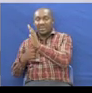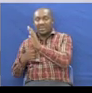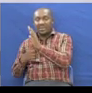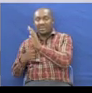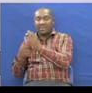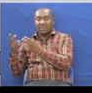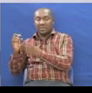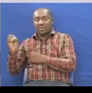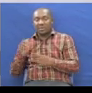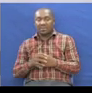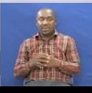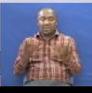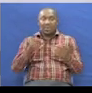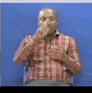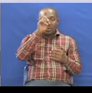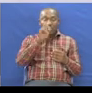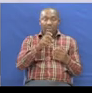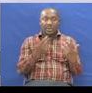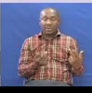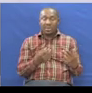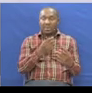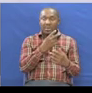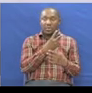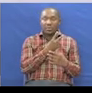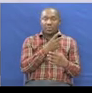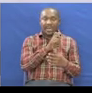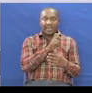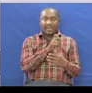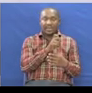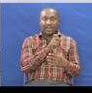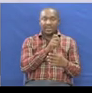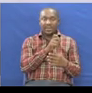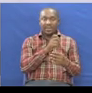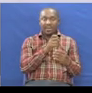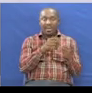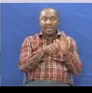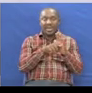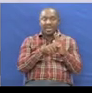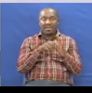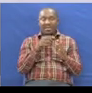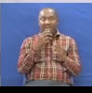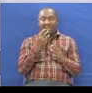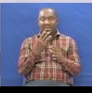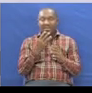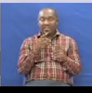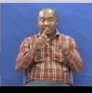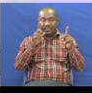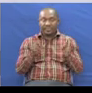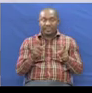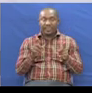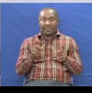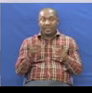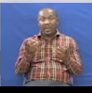common between 2x and 3x? It is only x. Take x out. 2x minus 3 minus, what is common